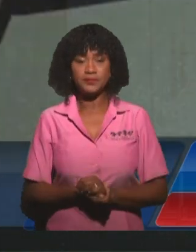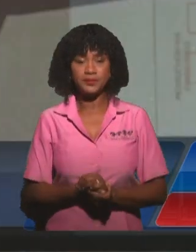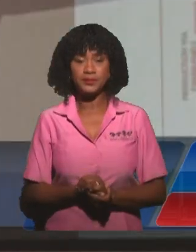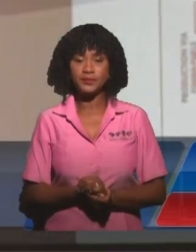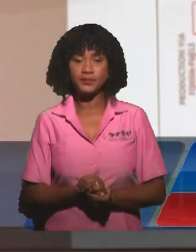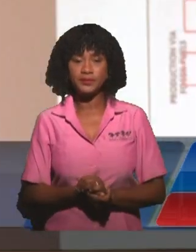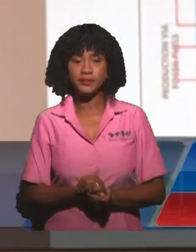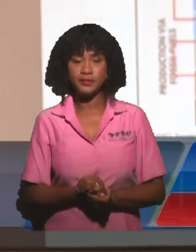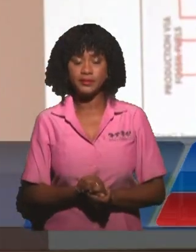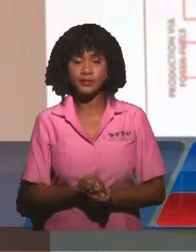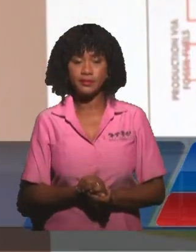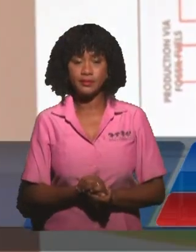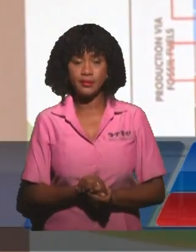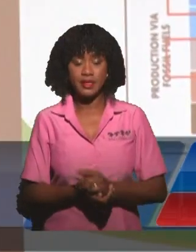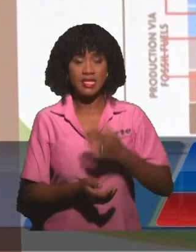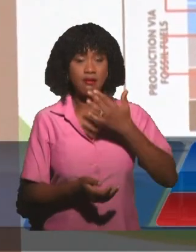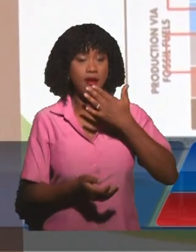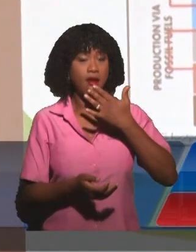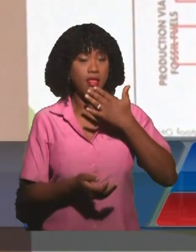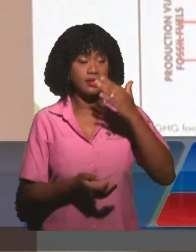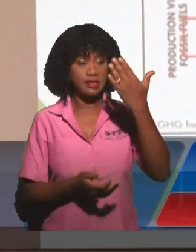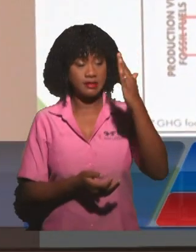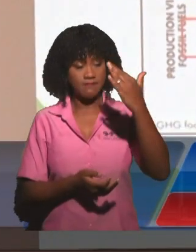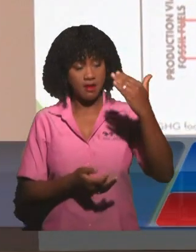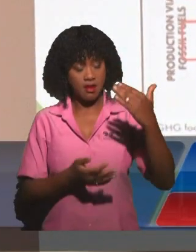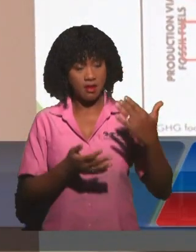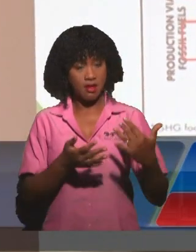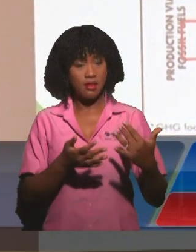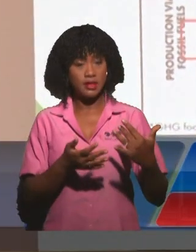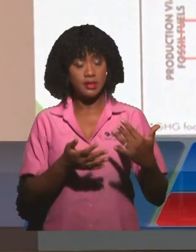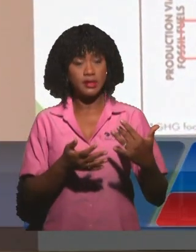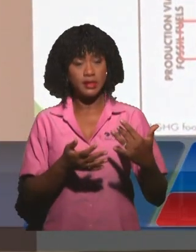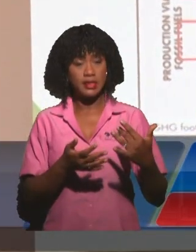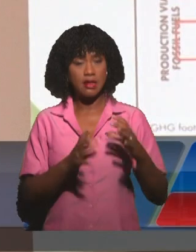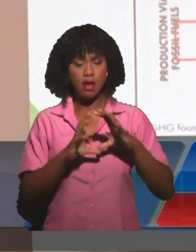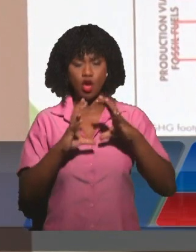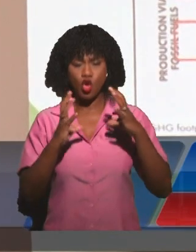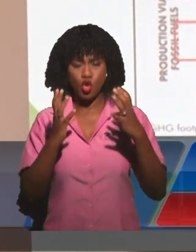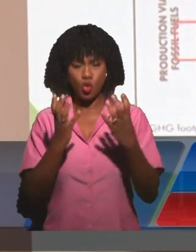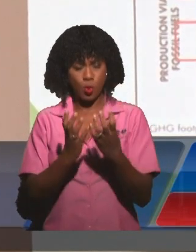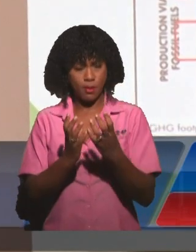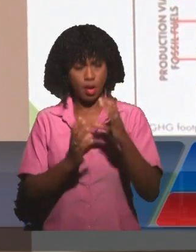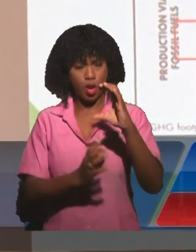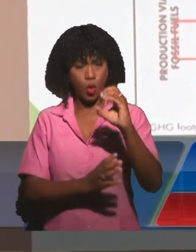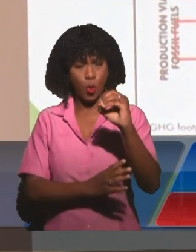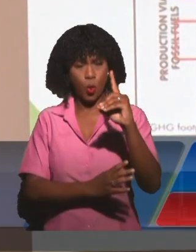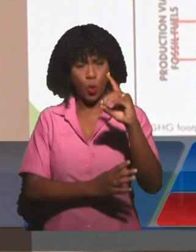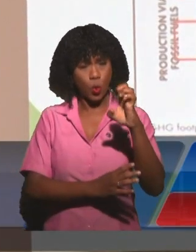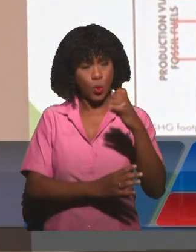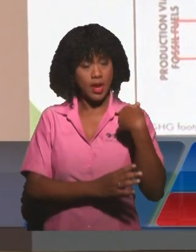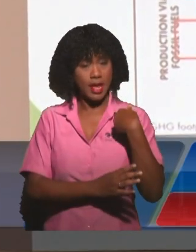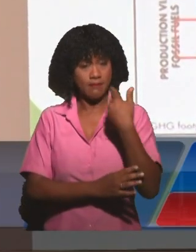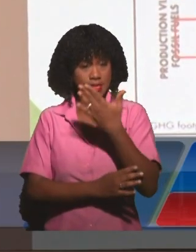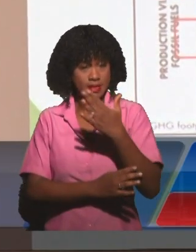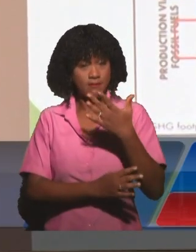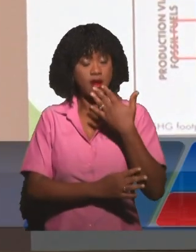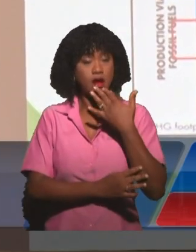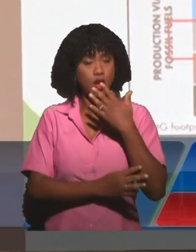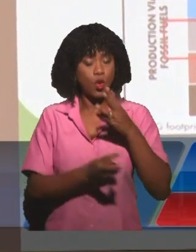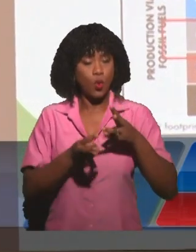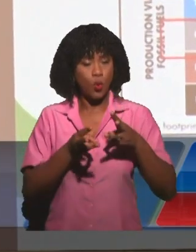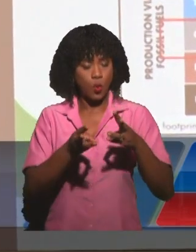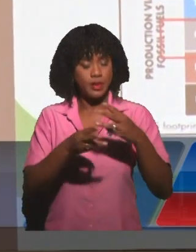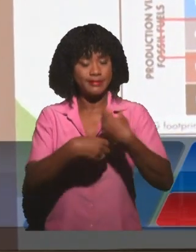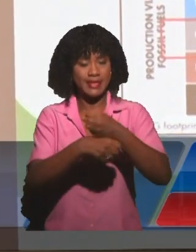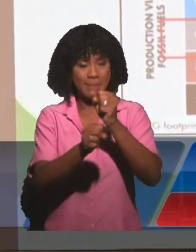is the hydrogen color spectrum, where it's just a global code that assigns different colors to different ways of